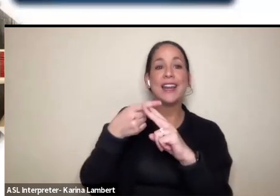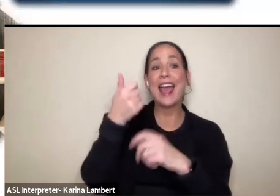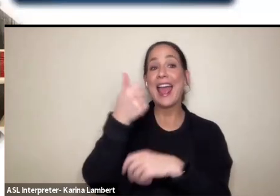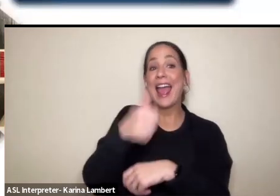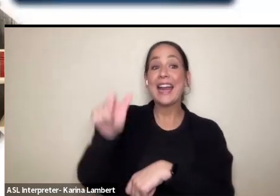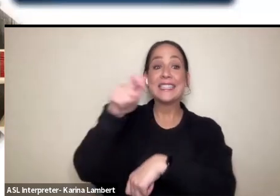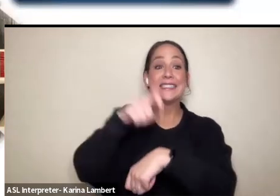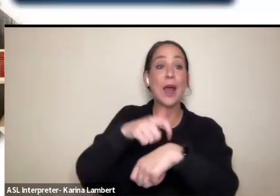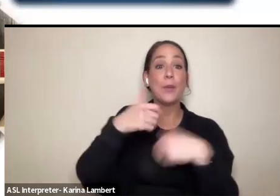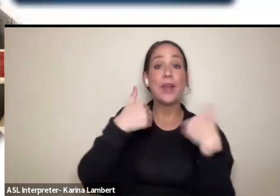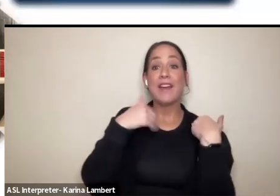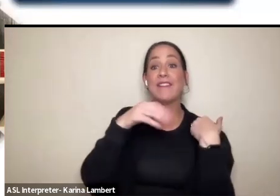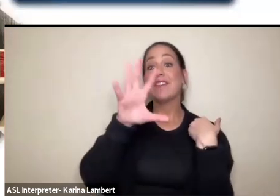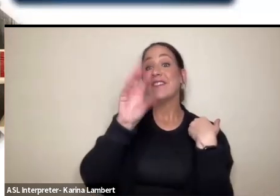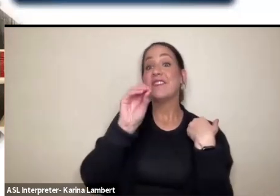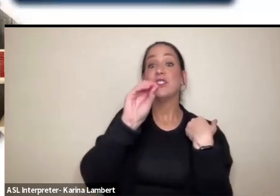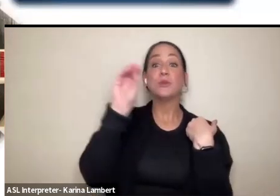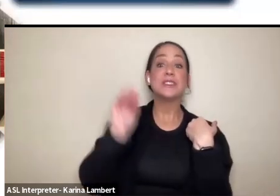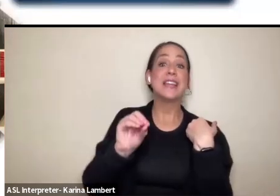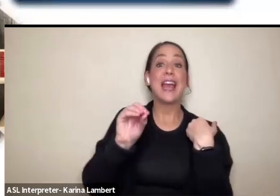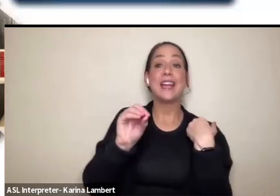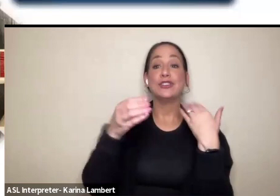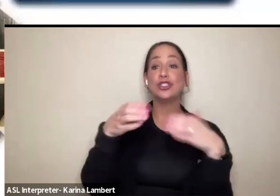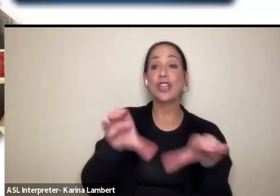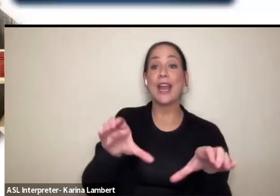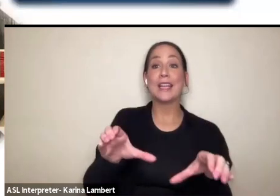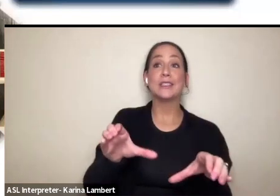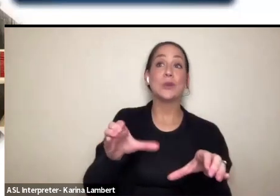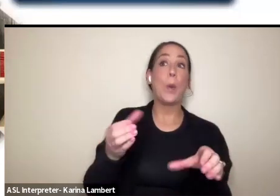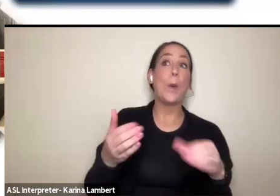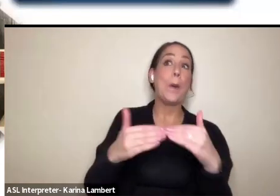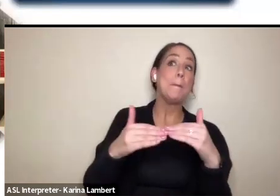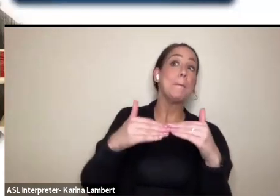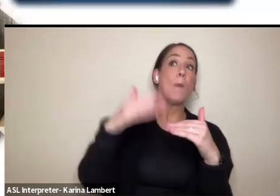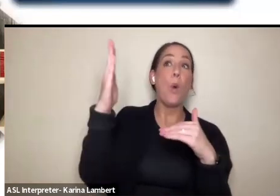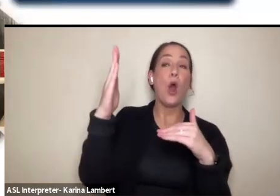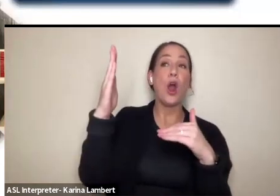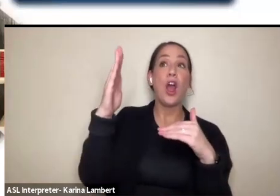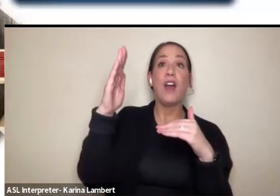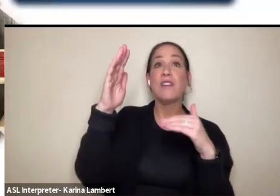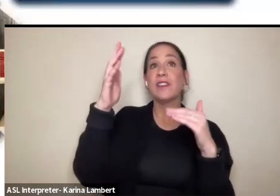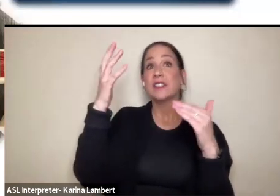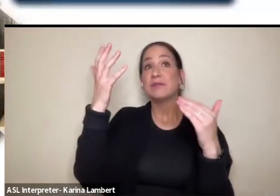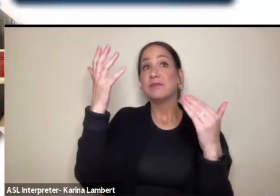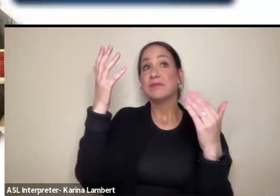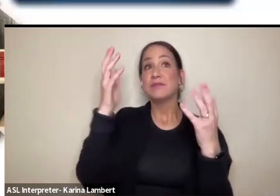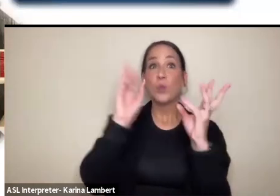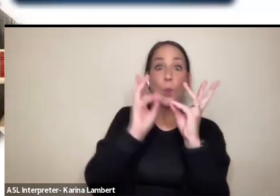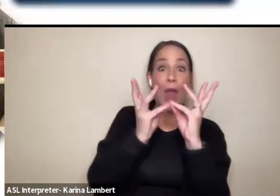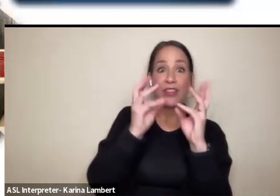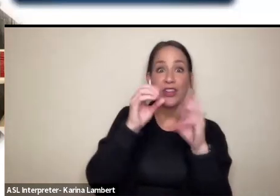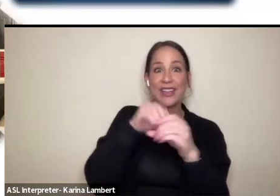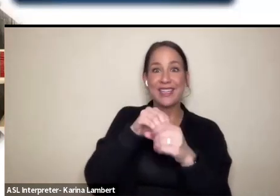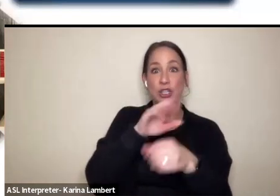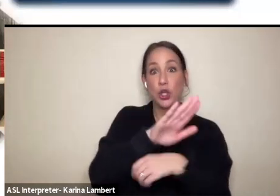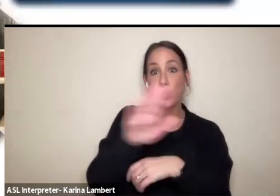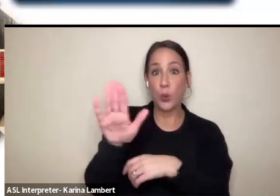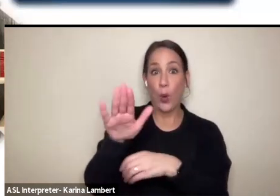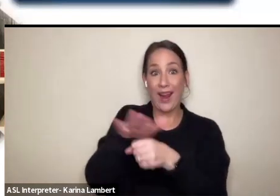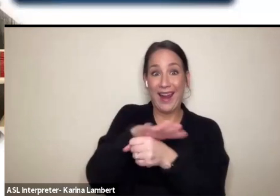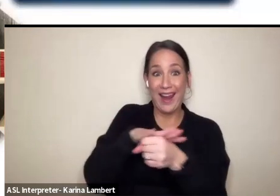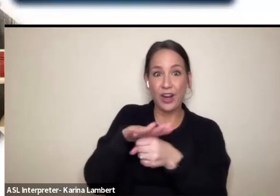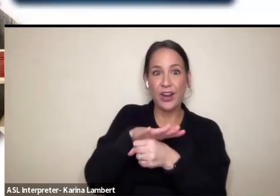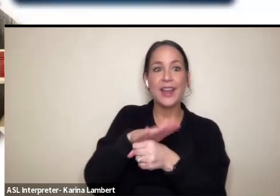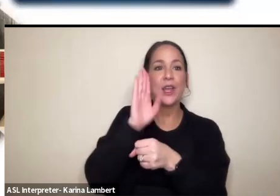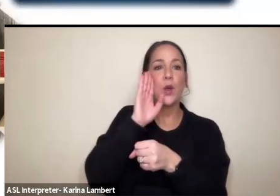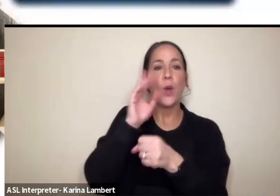of precipitation in your zip code area, then you could make it automatically makes a contribution.